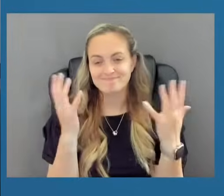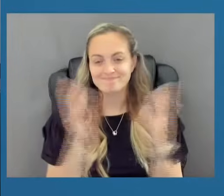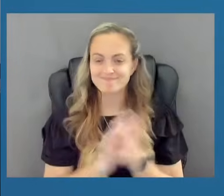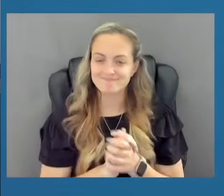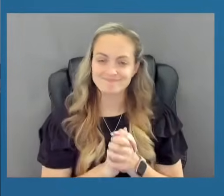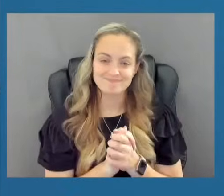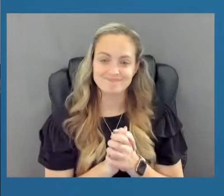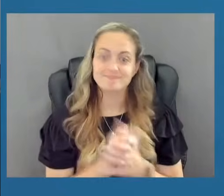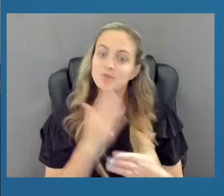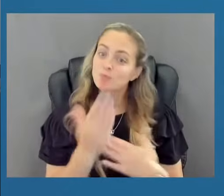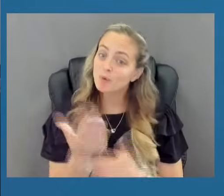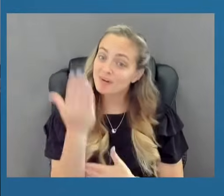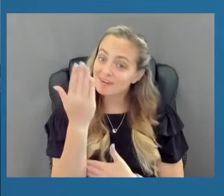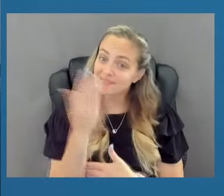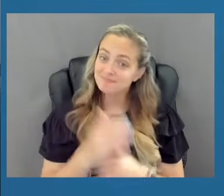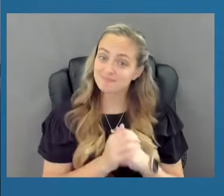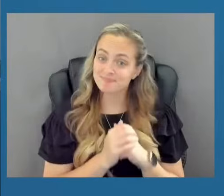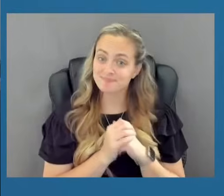Good morning.